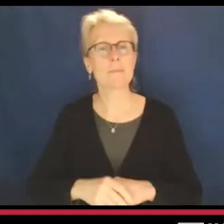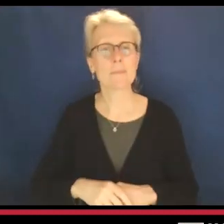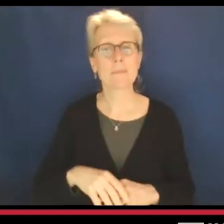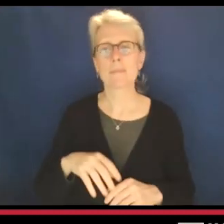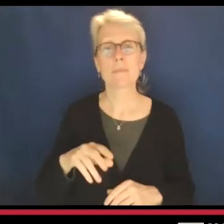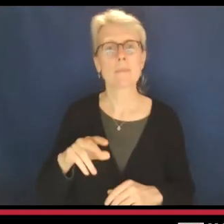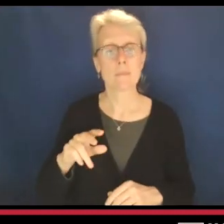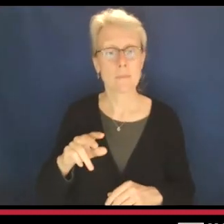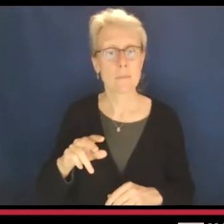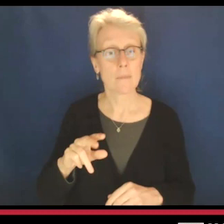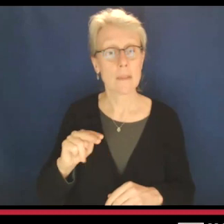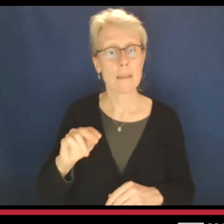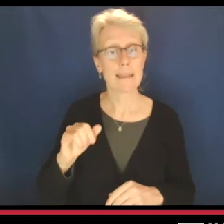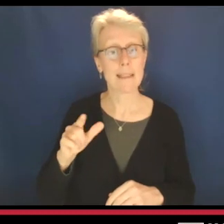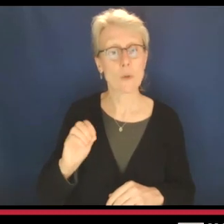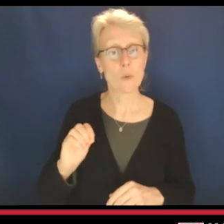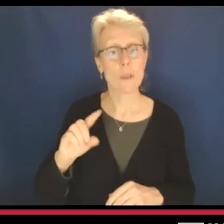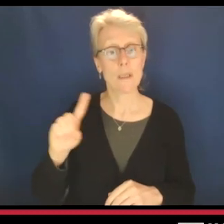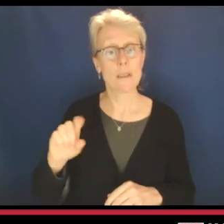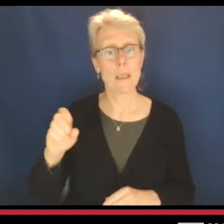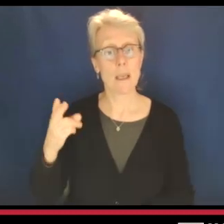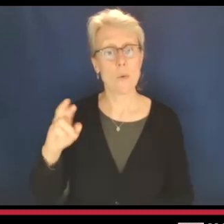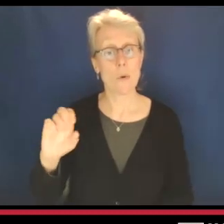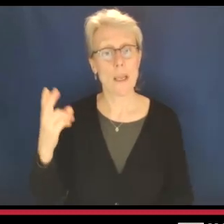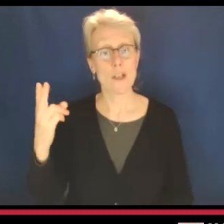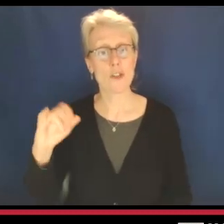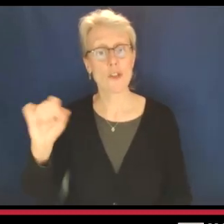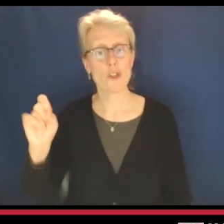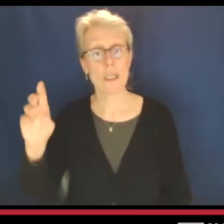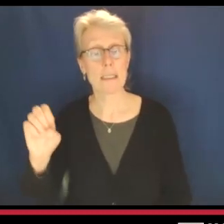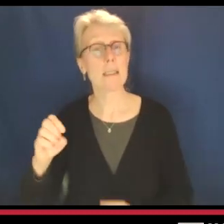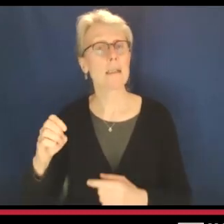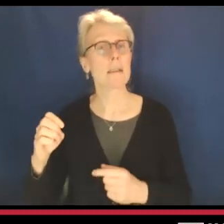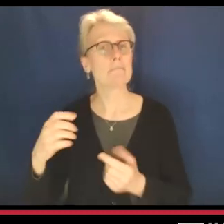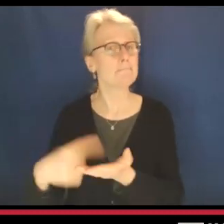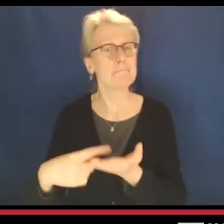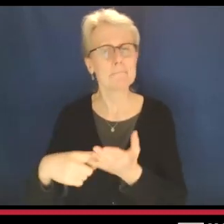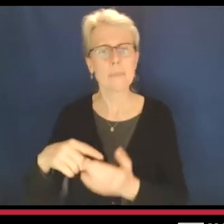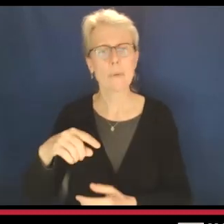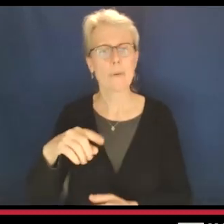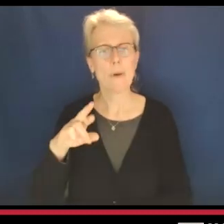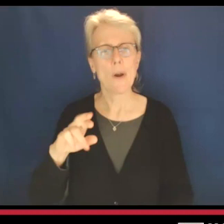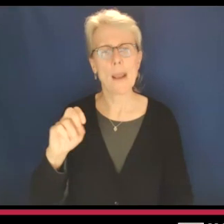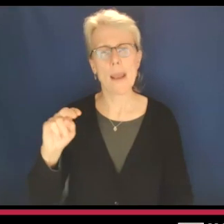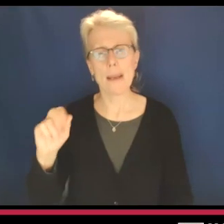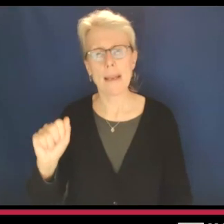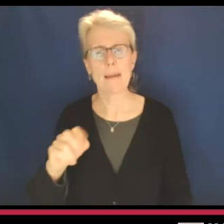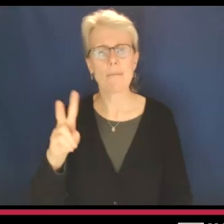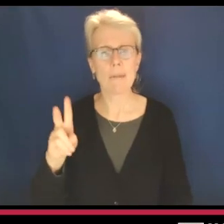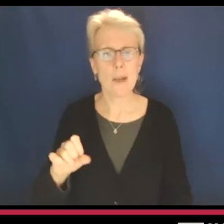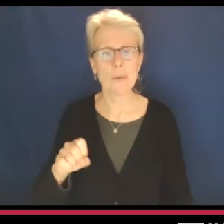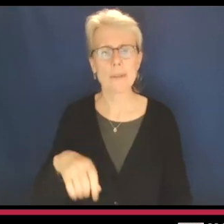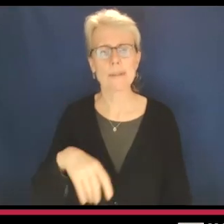Nilu, Zaresh, and Jesse. We're sort of talking about RNA viruses, their rapid evolution, the virome.